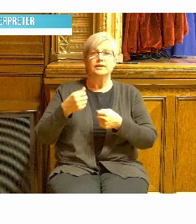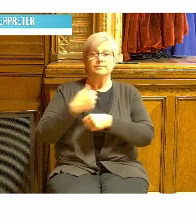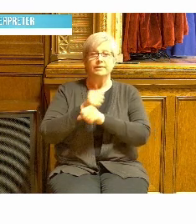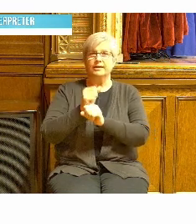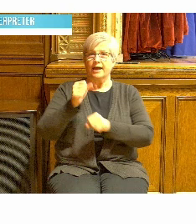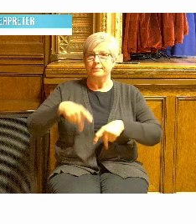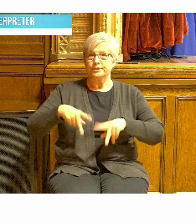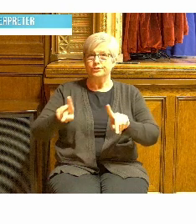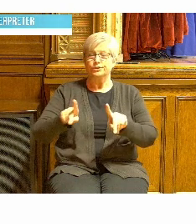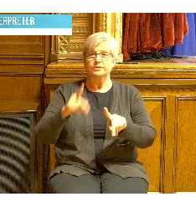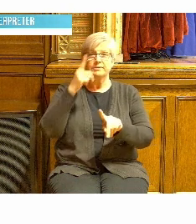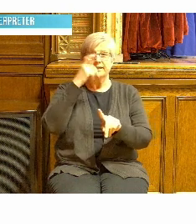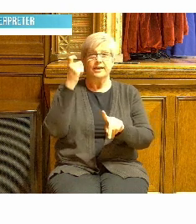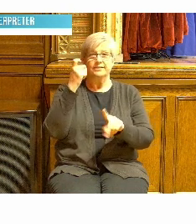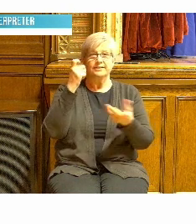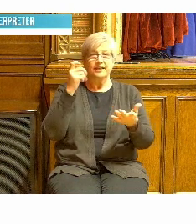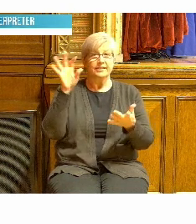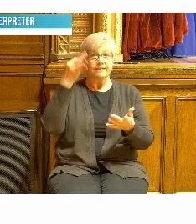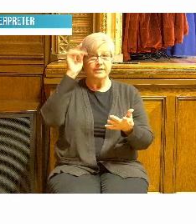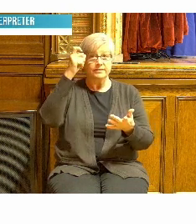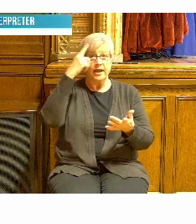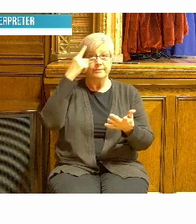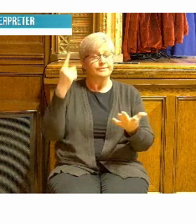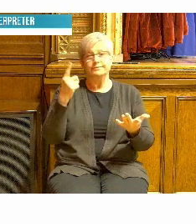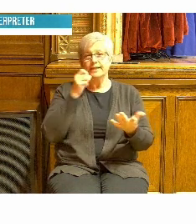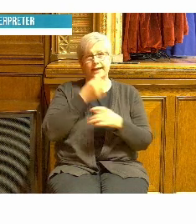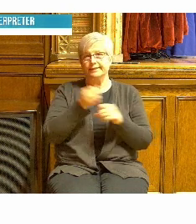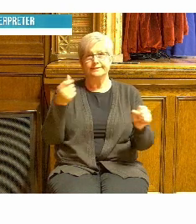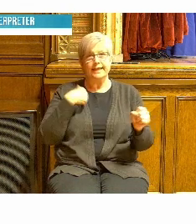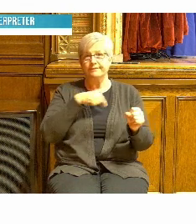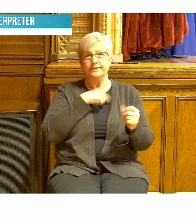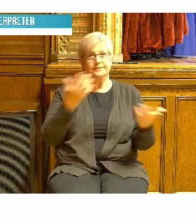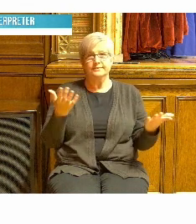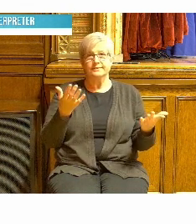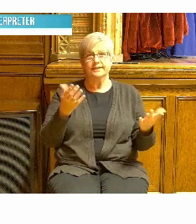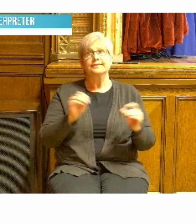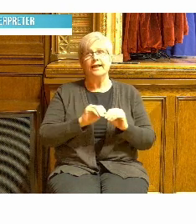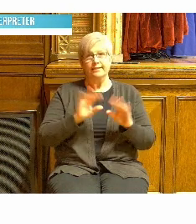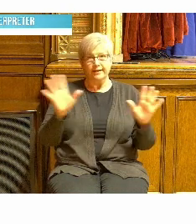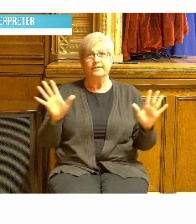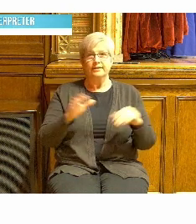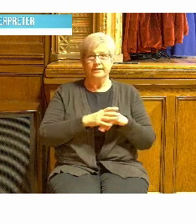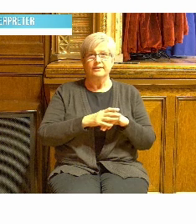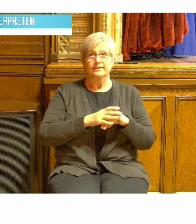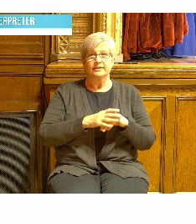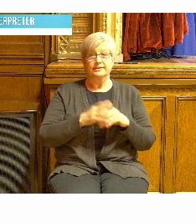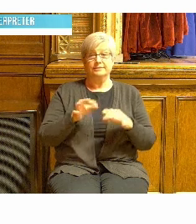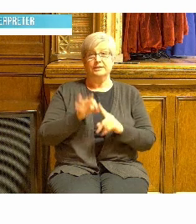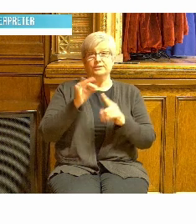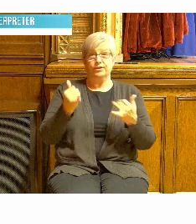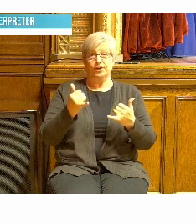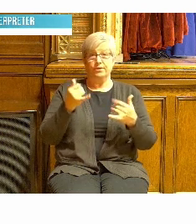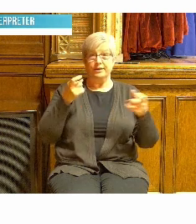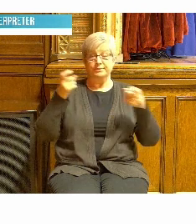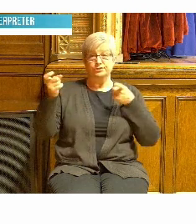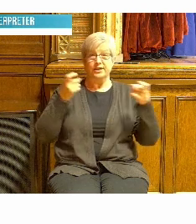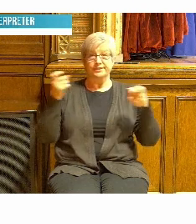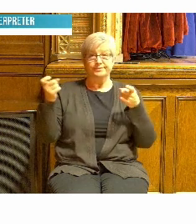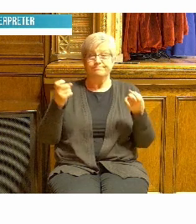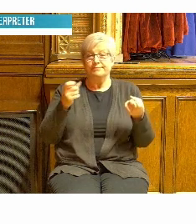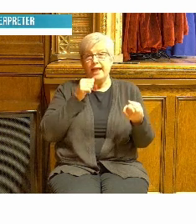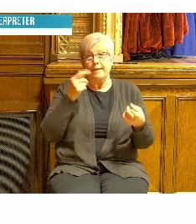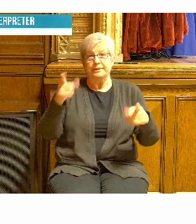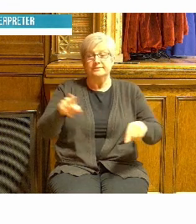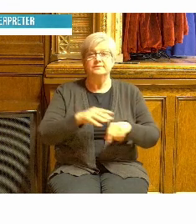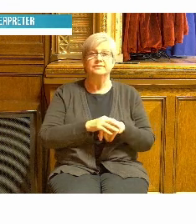opportunities, because the federal government isn't coming to save us. It's very clear under this current administration, it's not